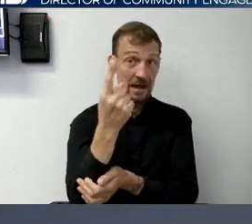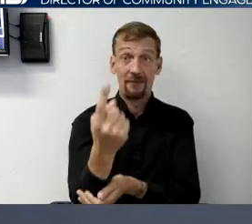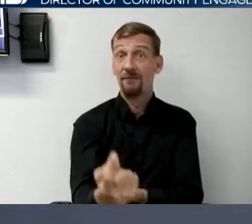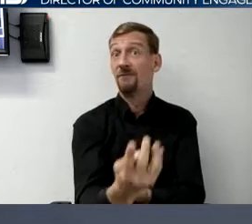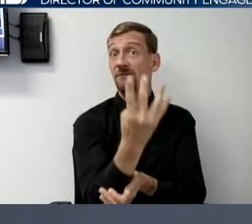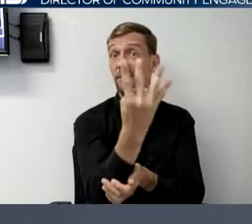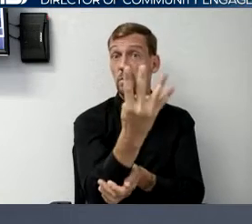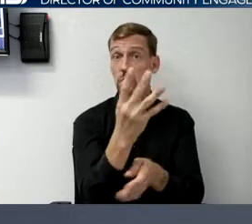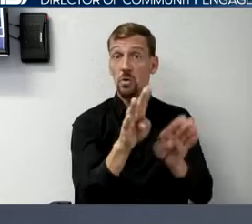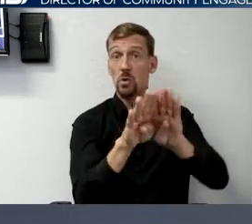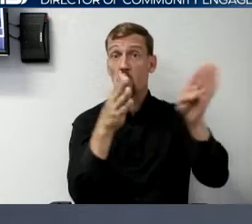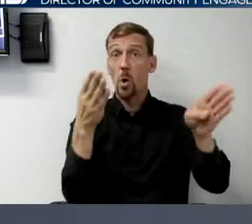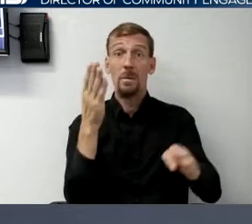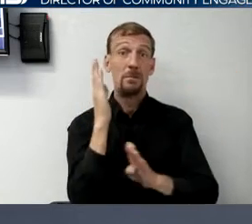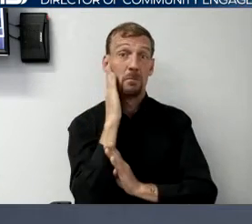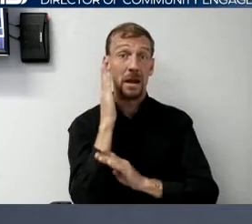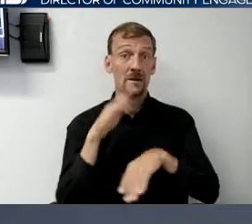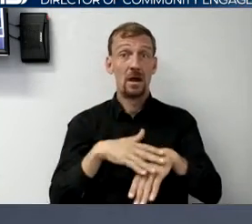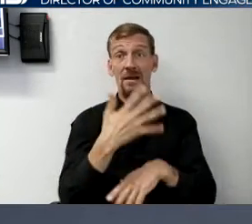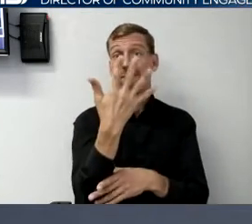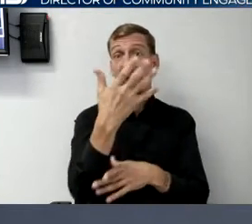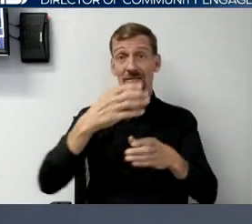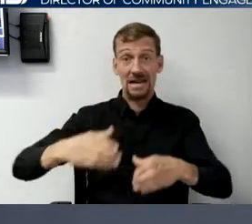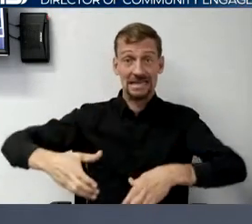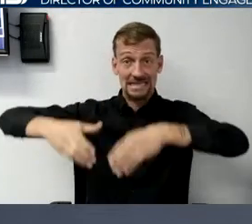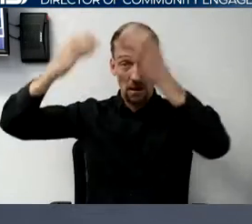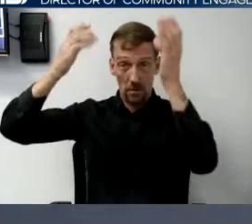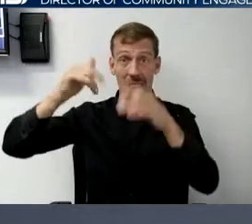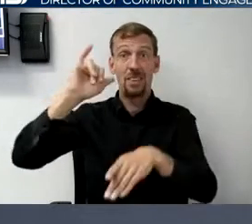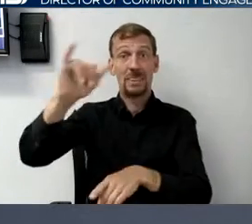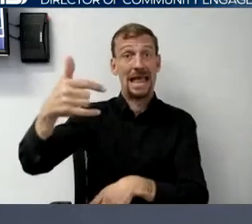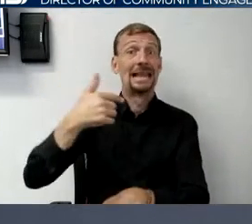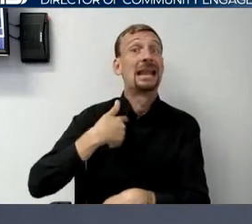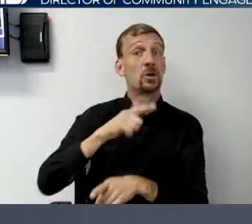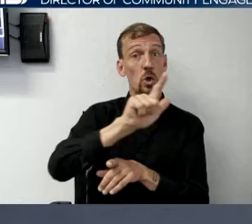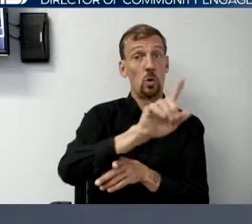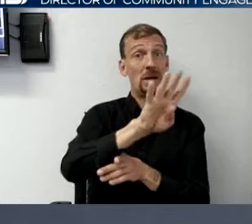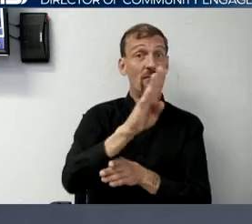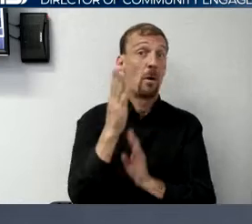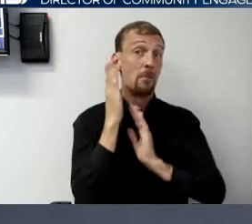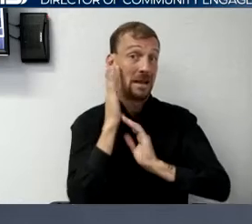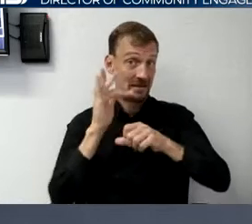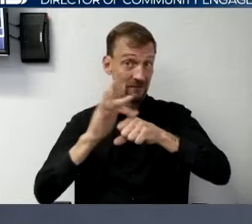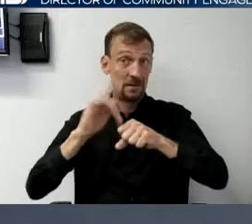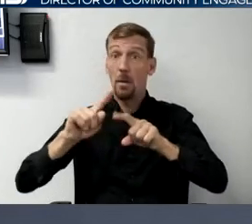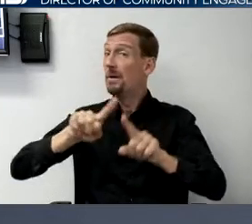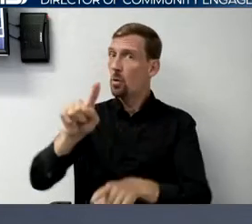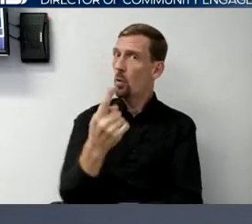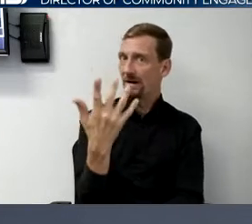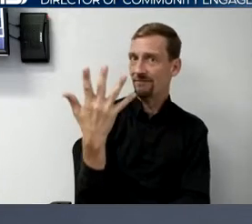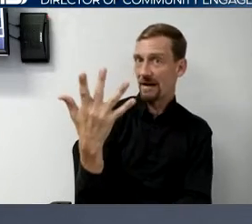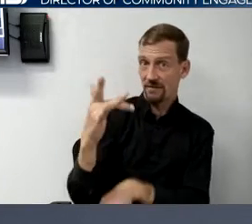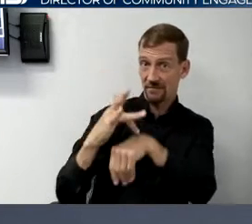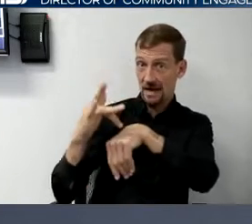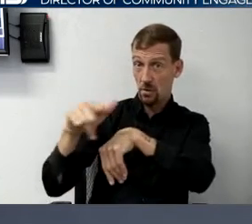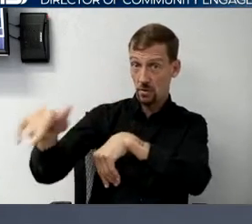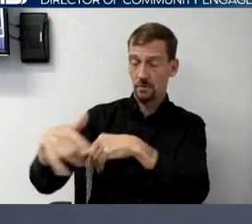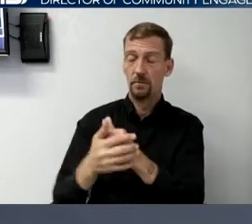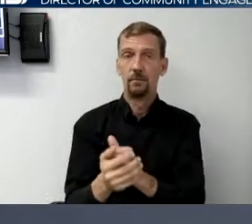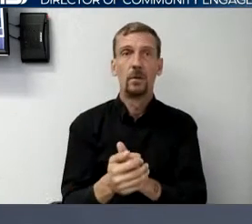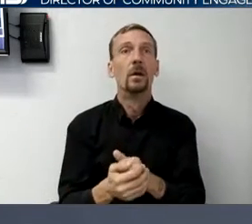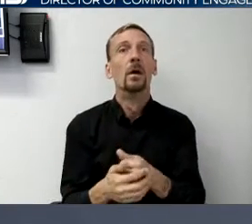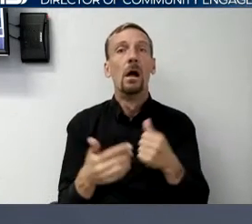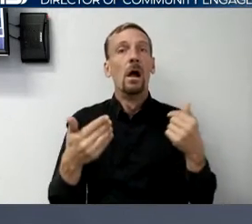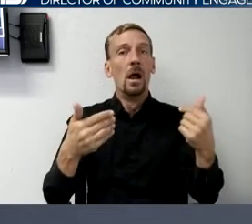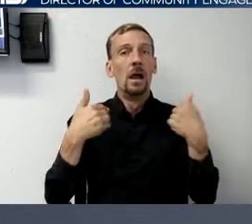open beds on 5 Tower, and that's a 24-bed intermediate critical care unit. So 5 open beds there, and we only